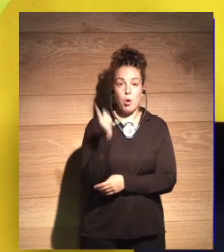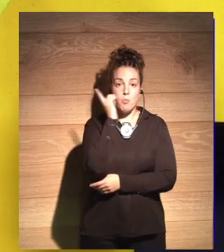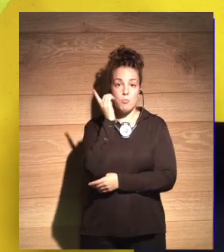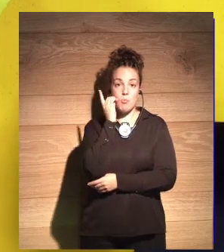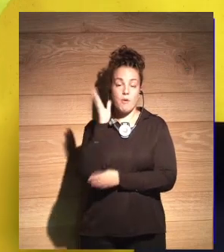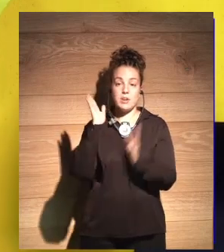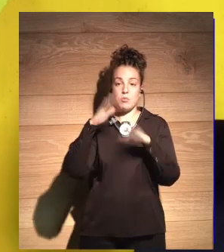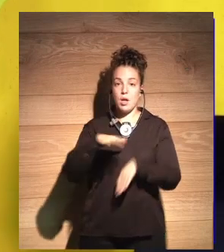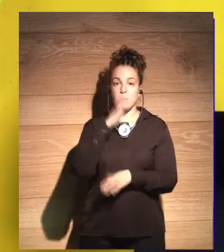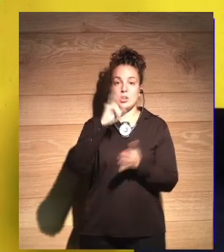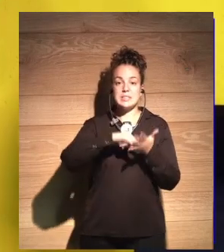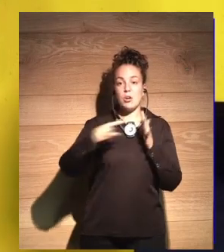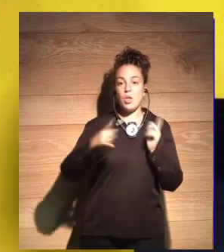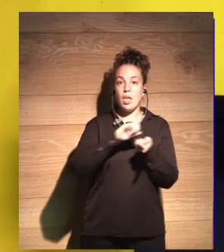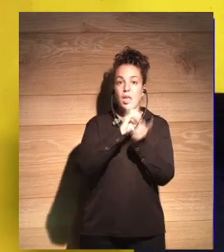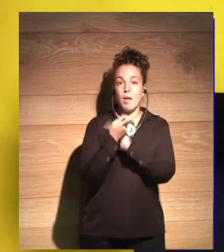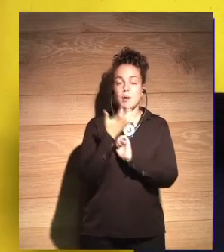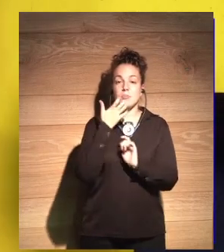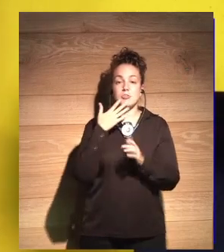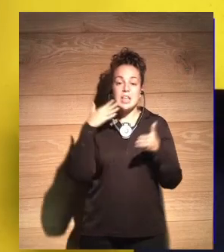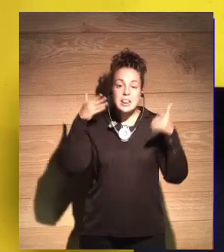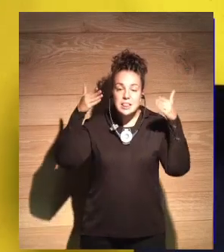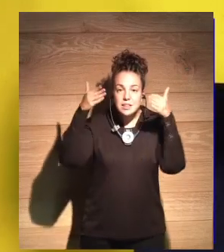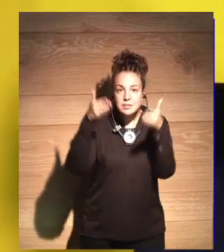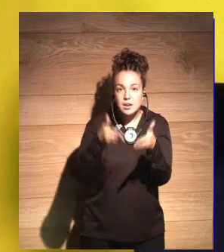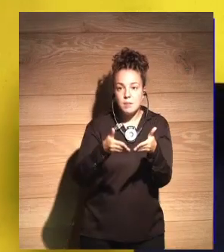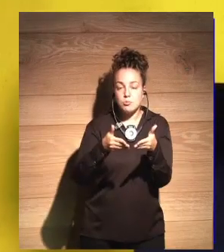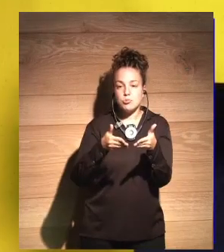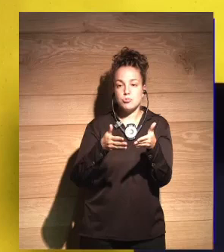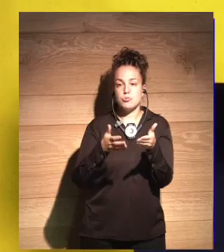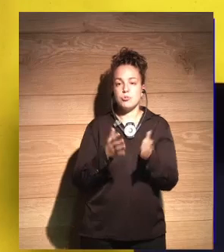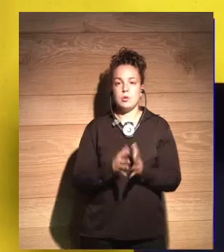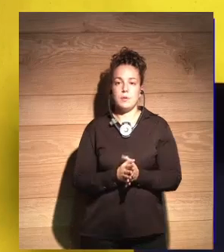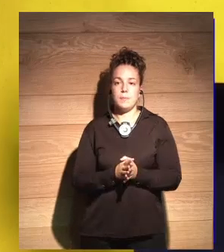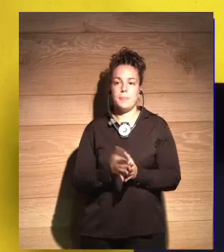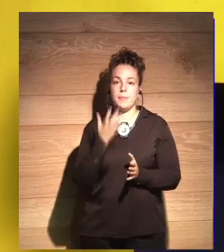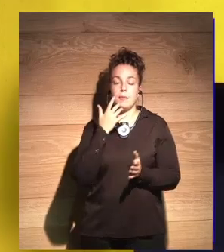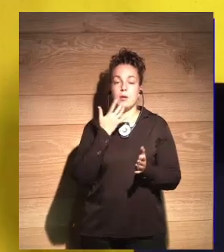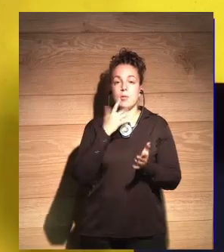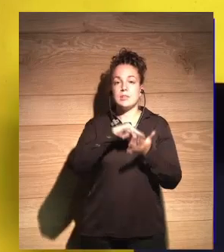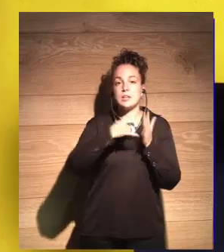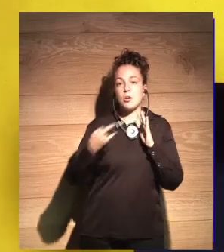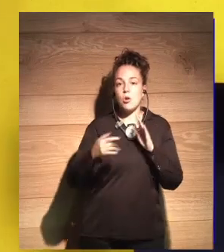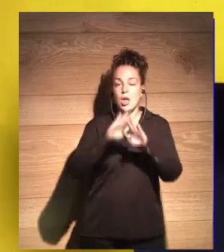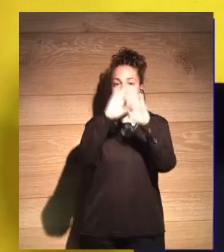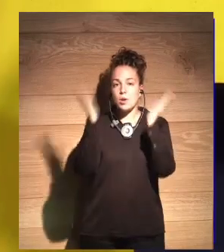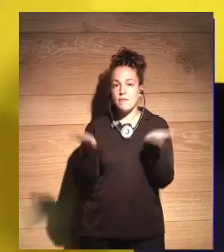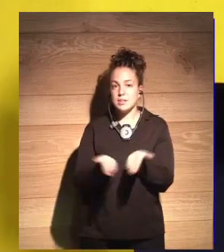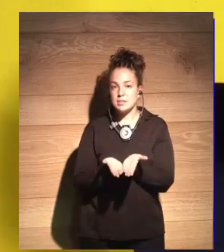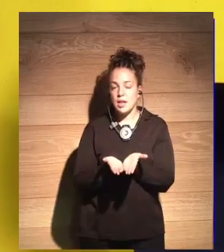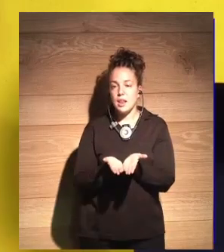but if we focus on the technology universals, like a door stopper or a doorknob or a